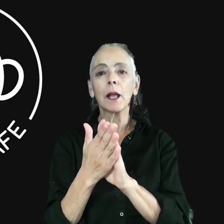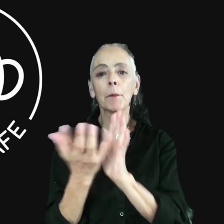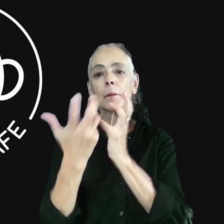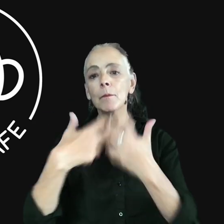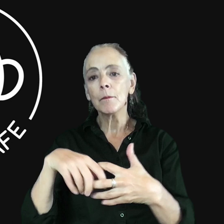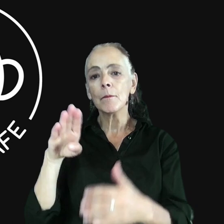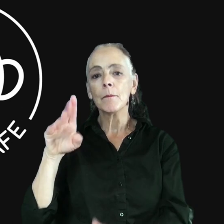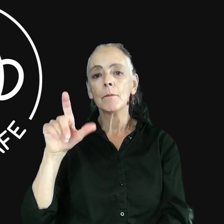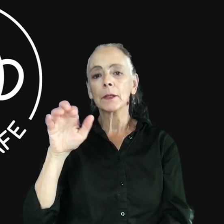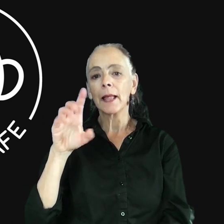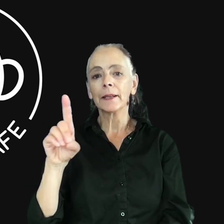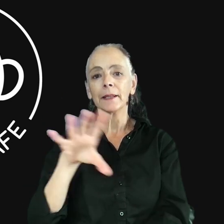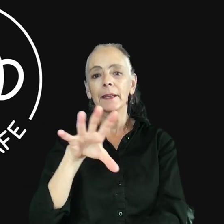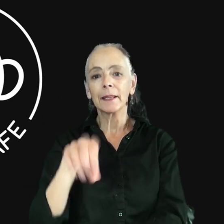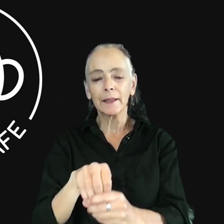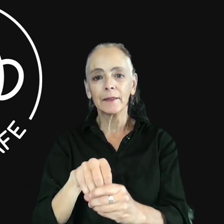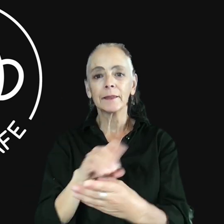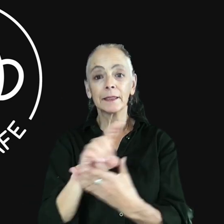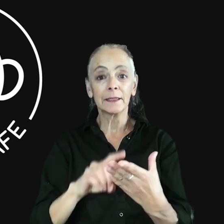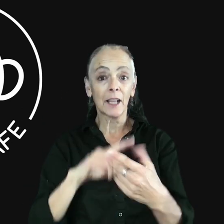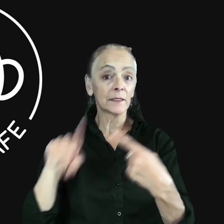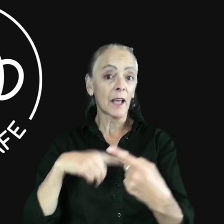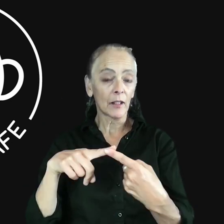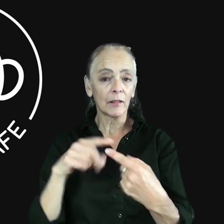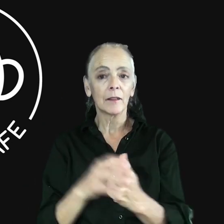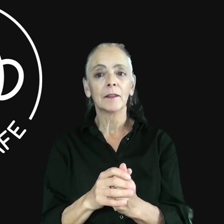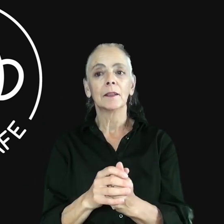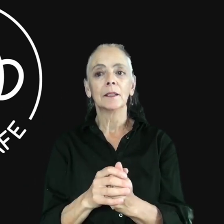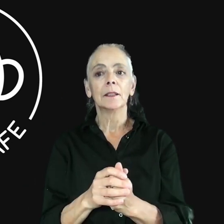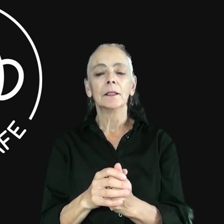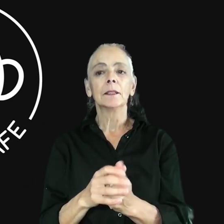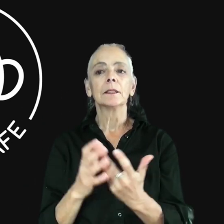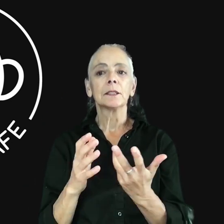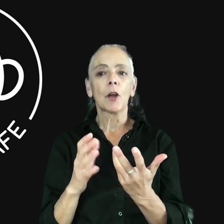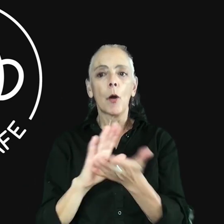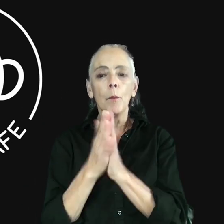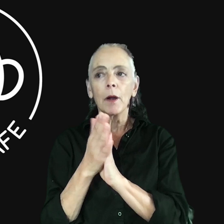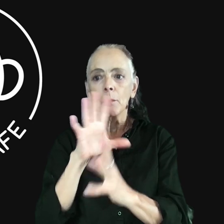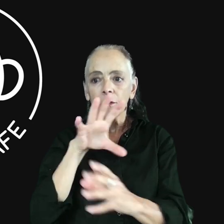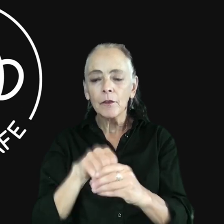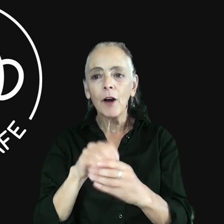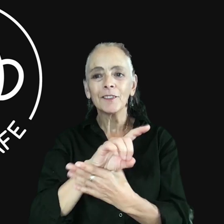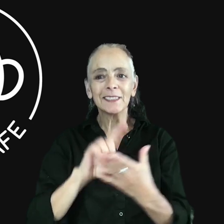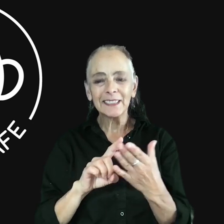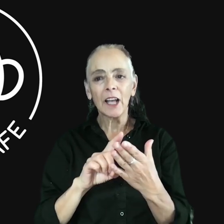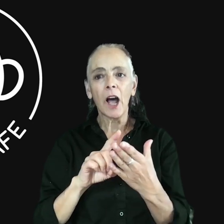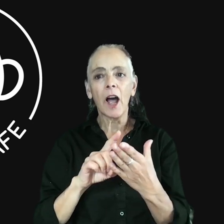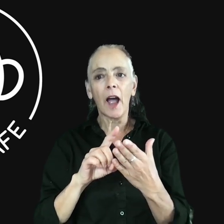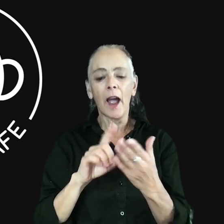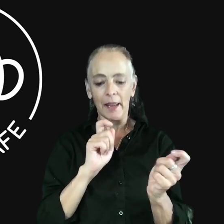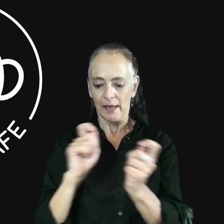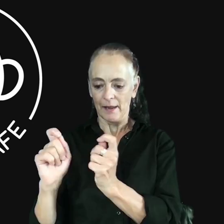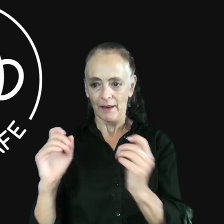cycle so giving some context uh so becoming implicated into the design iteration process is a key piece